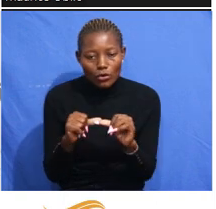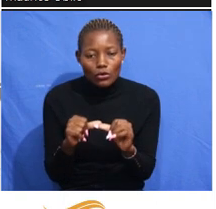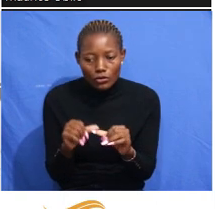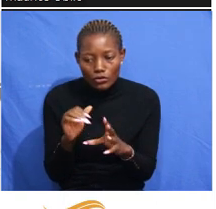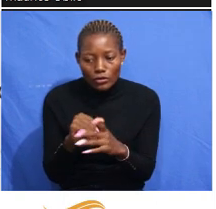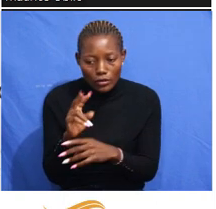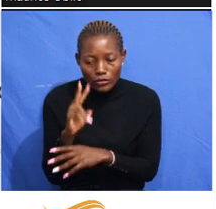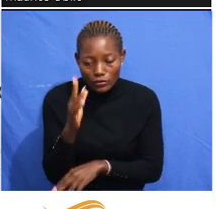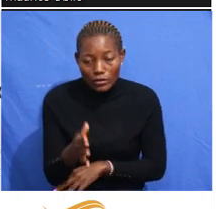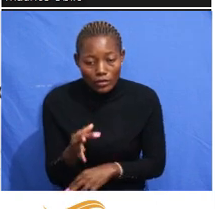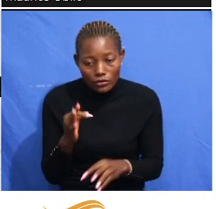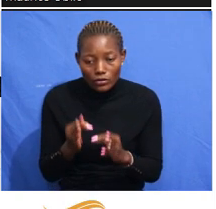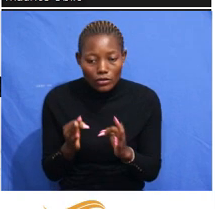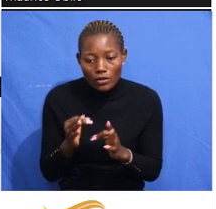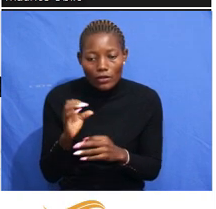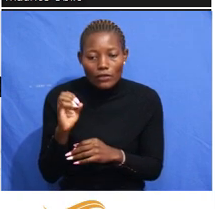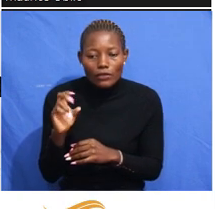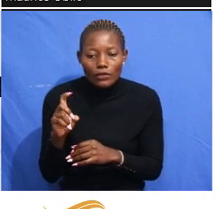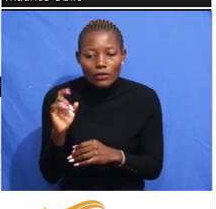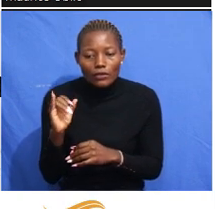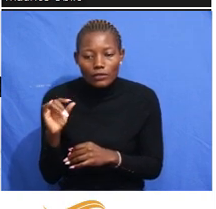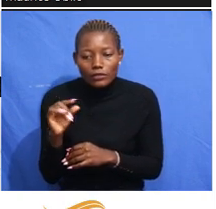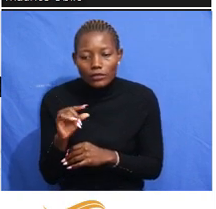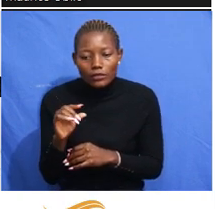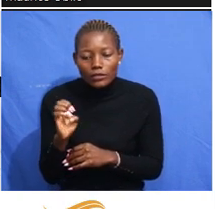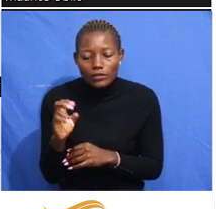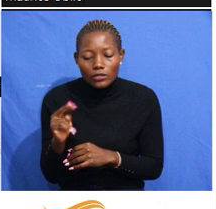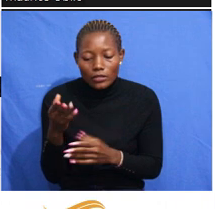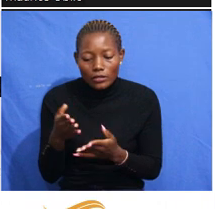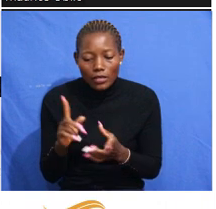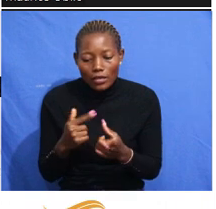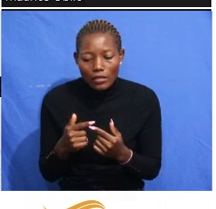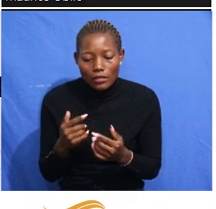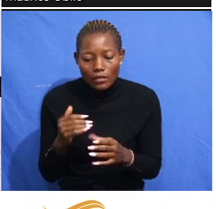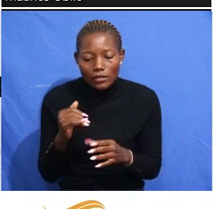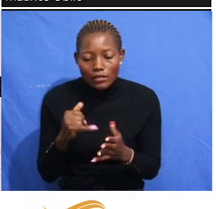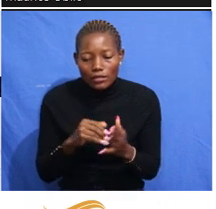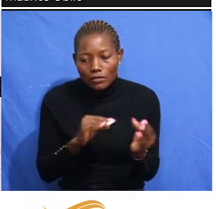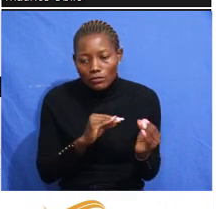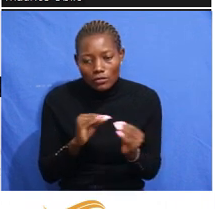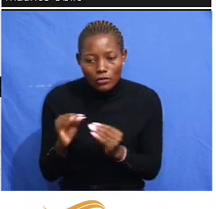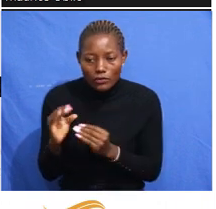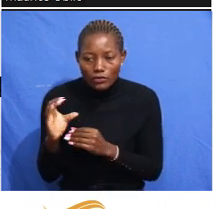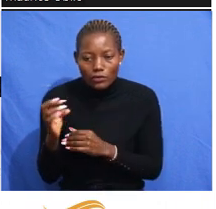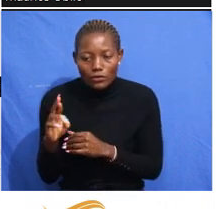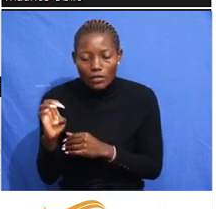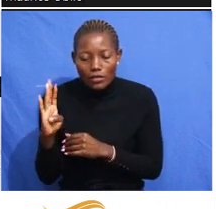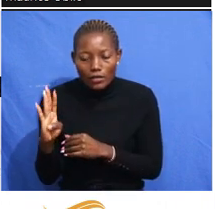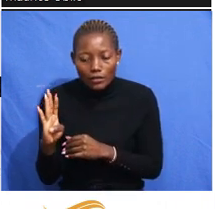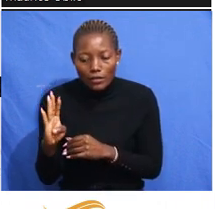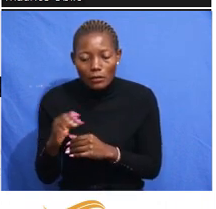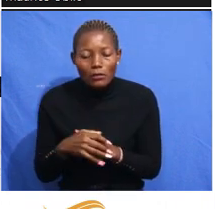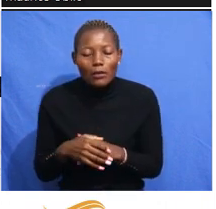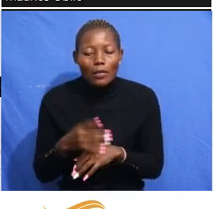2 directions. If oxygen is available, it enters what is called the Krebs cycle. If oxygen is not